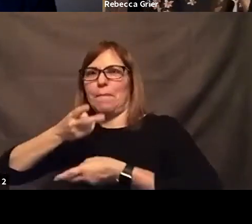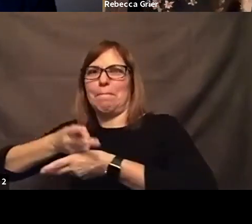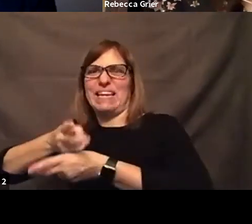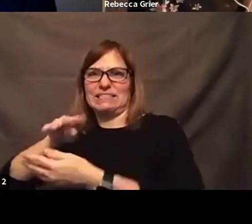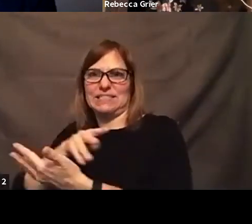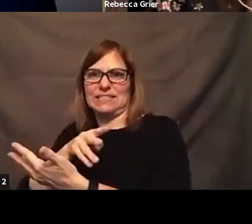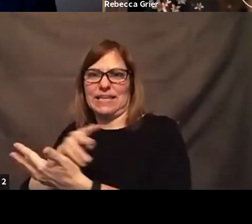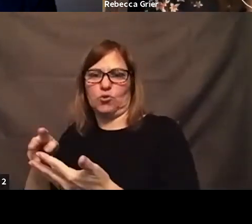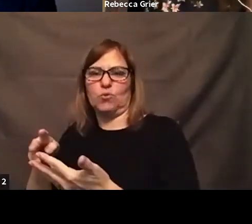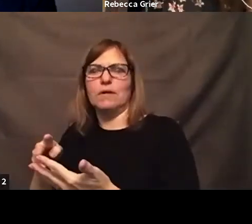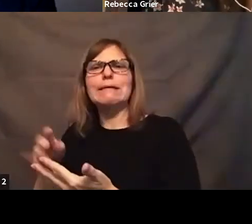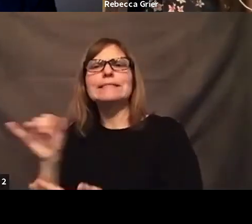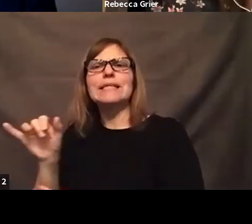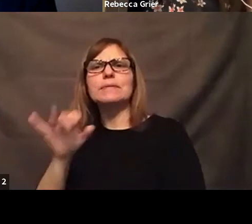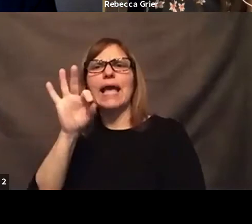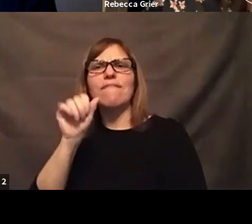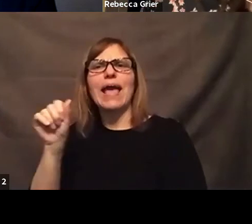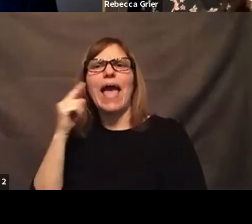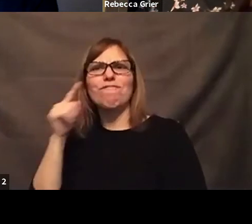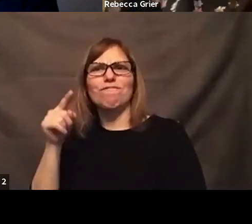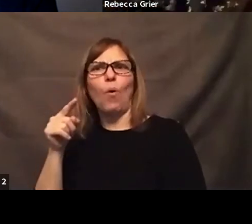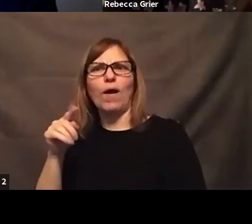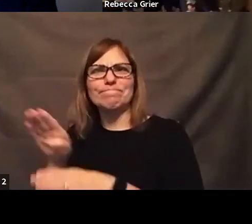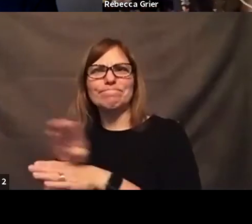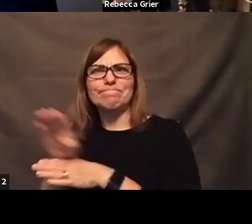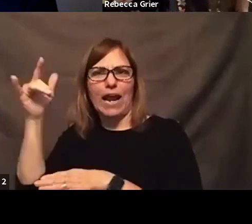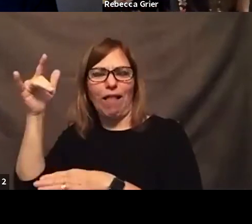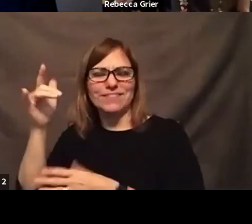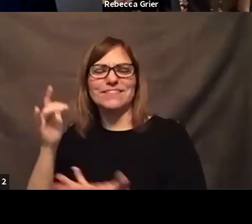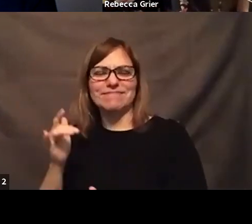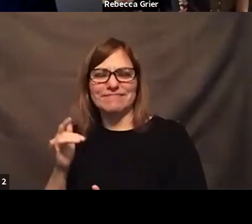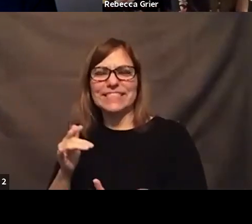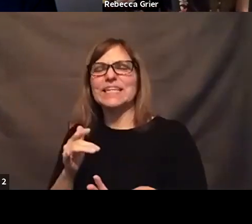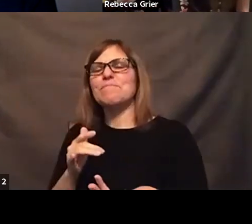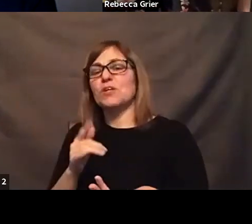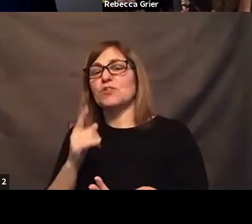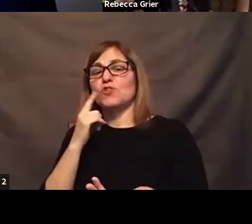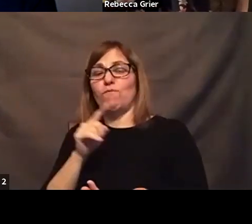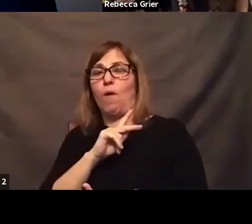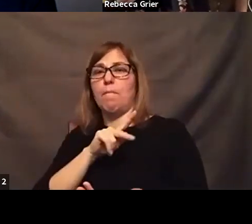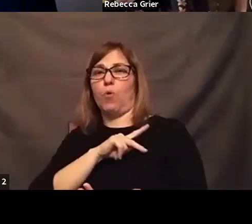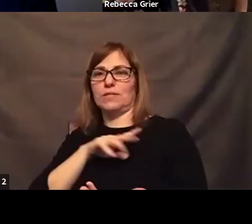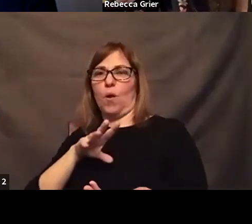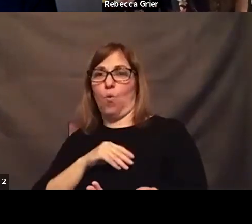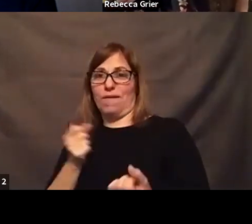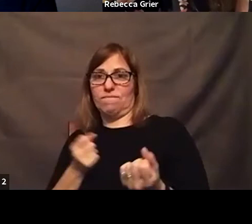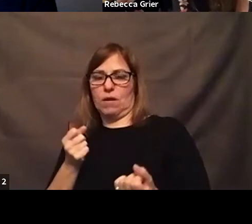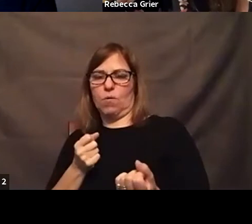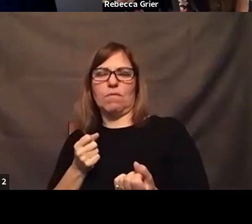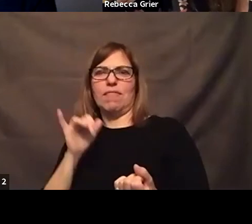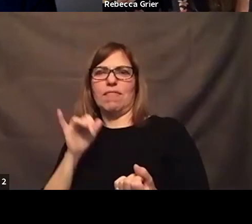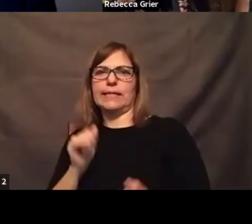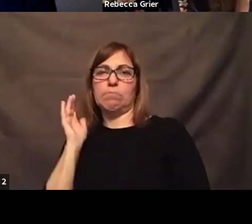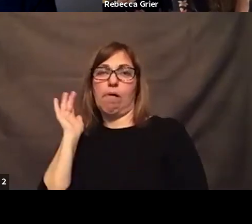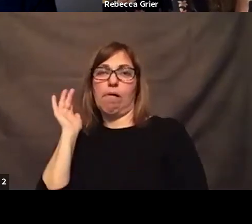the FAA with commercial airplanes. So having it be personally owned is many, many years